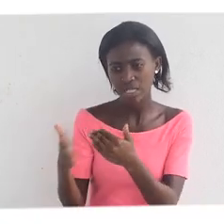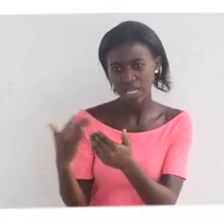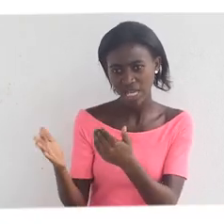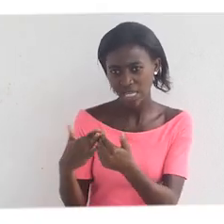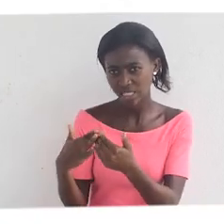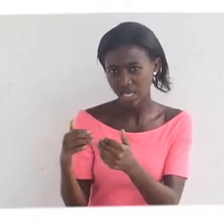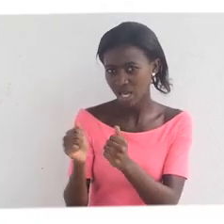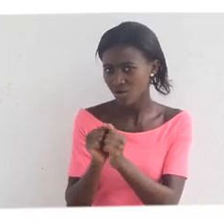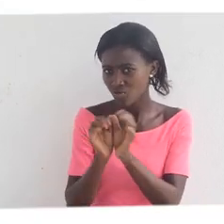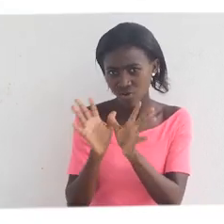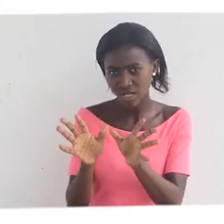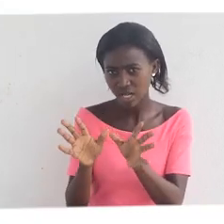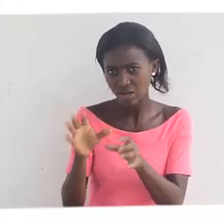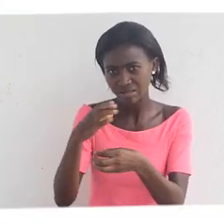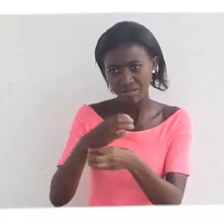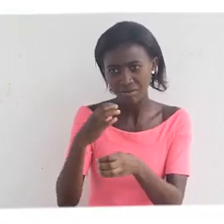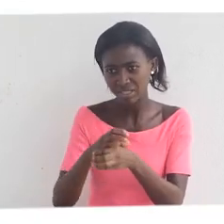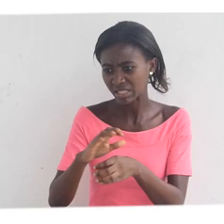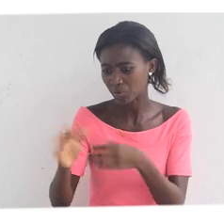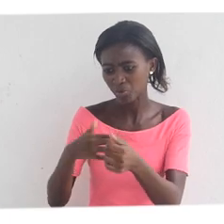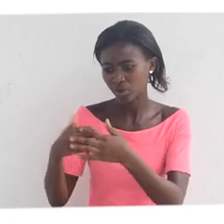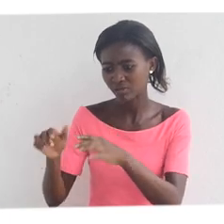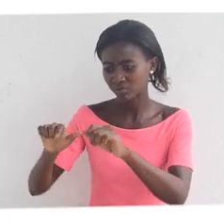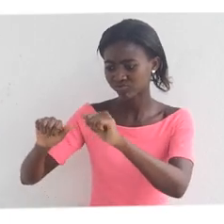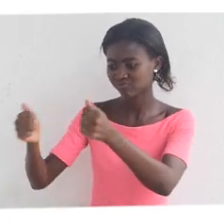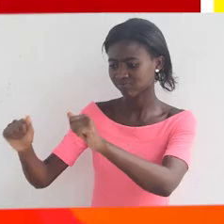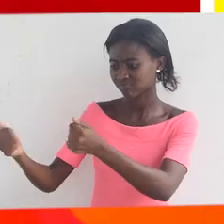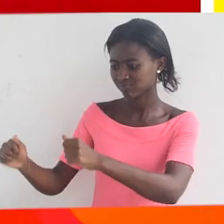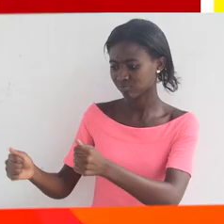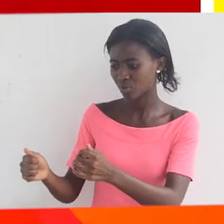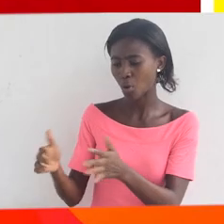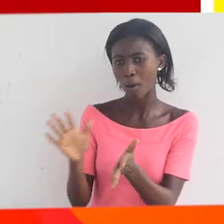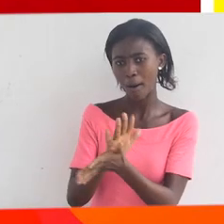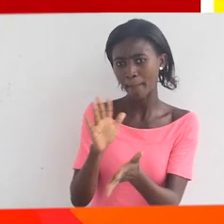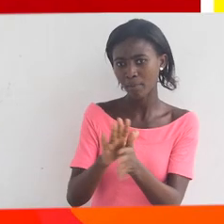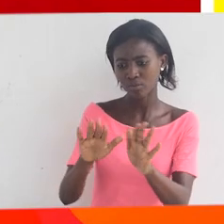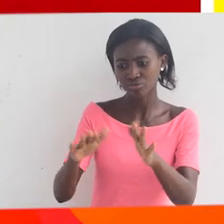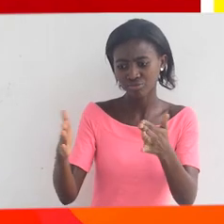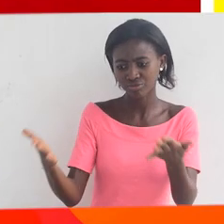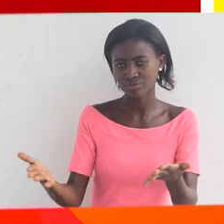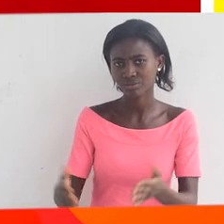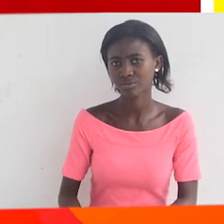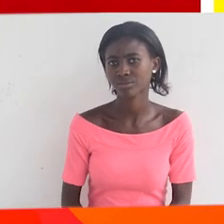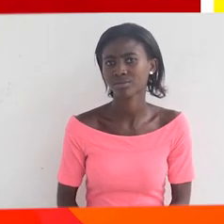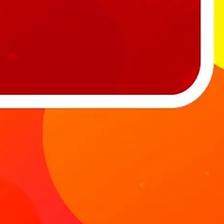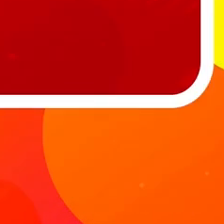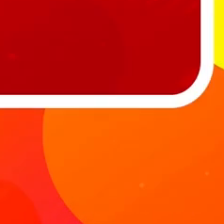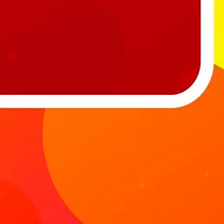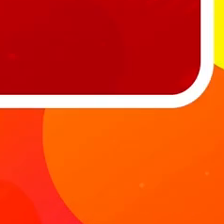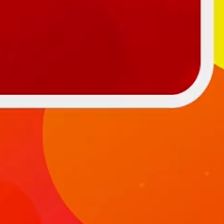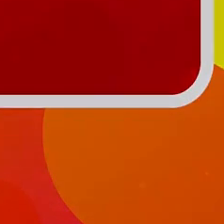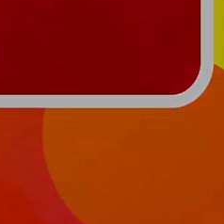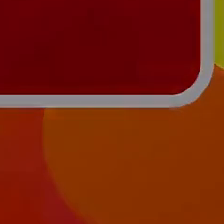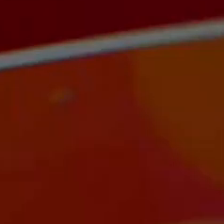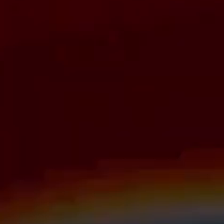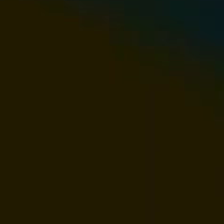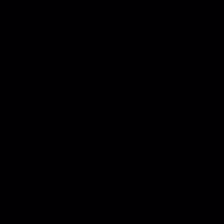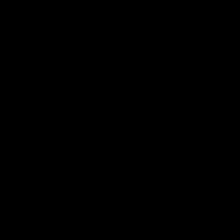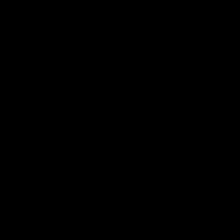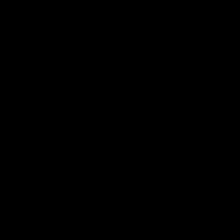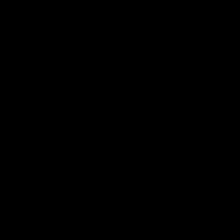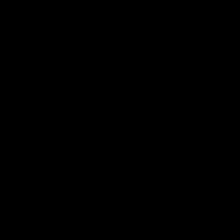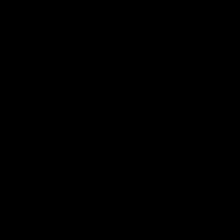fold with ease and without creating any cracking or splitting of the sheet.